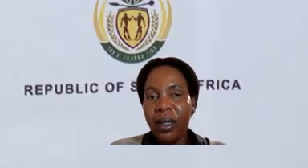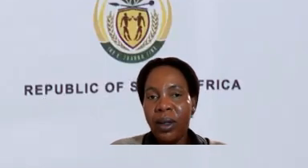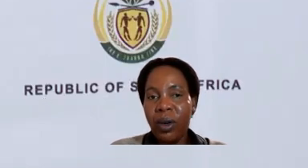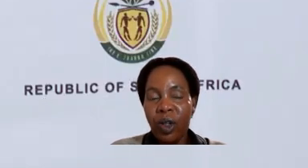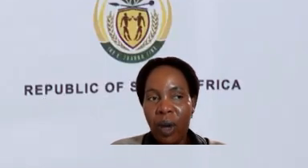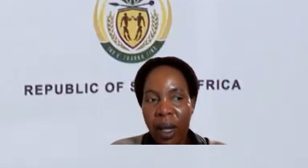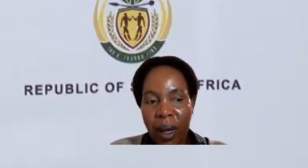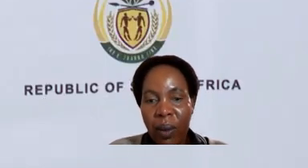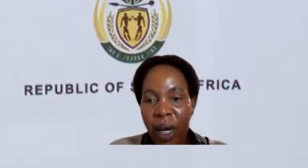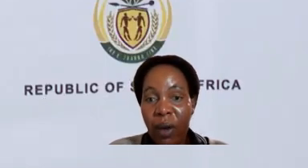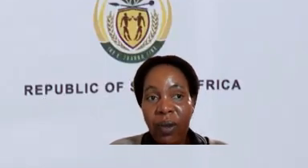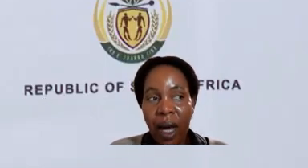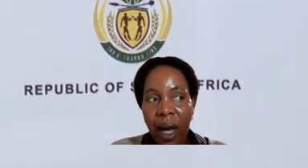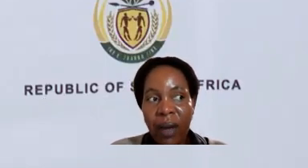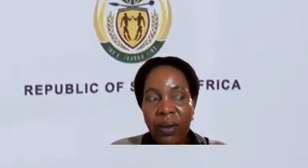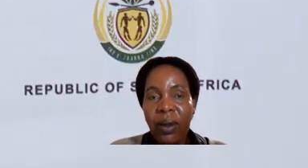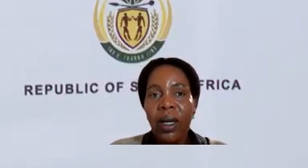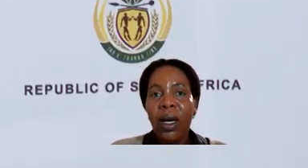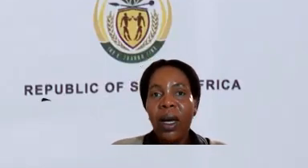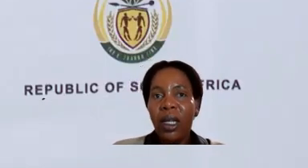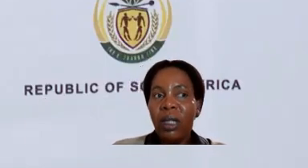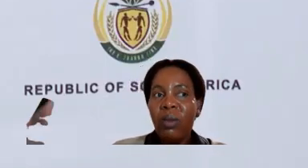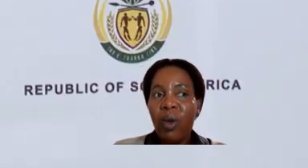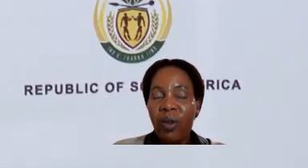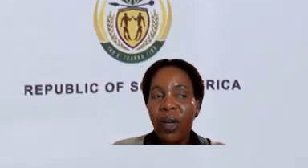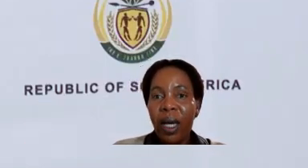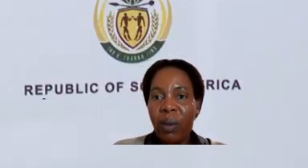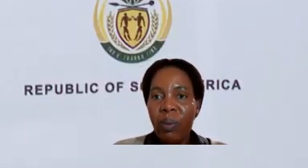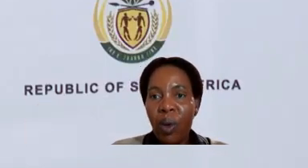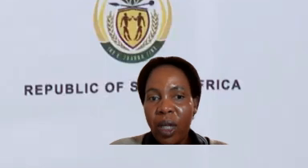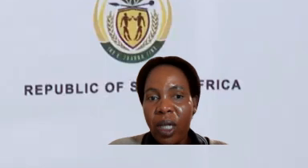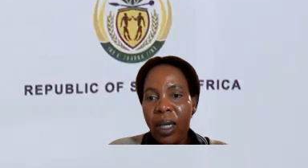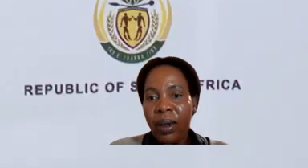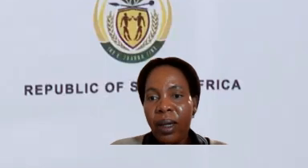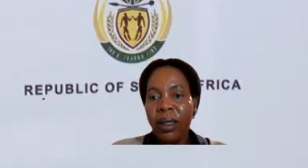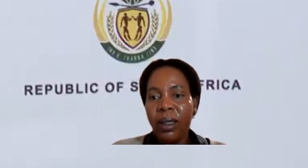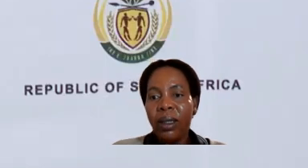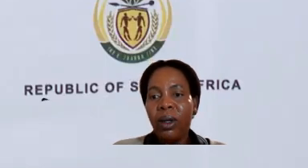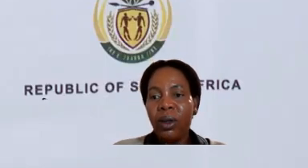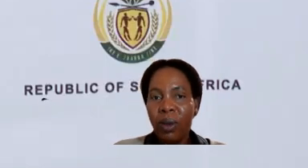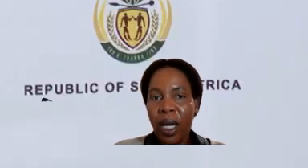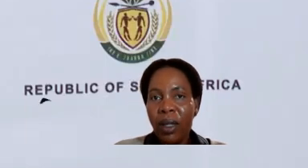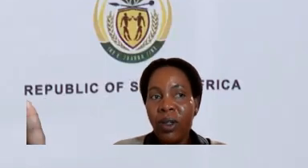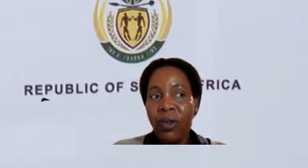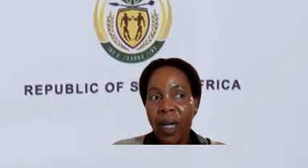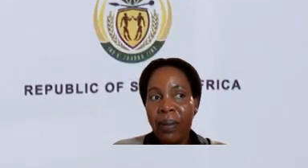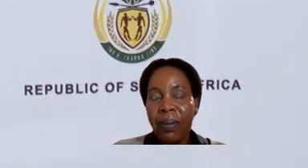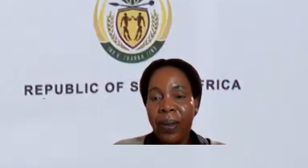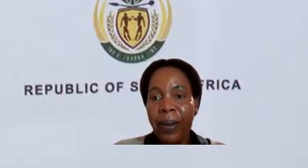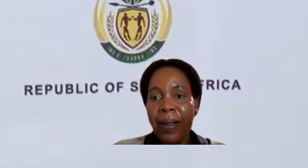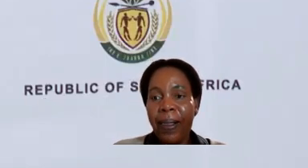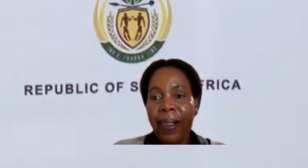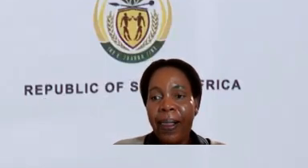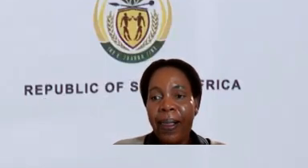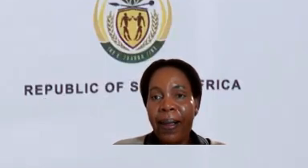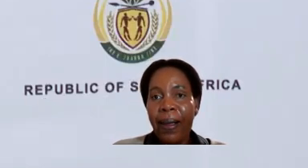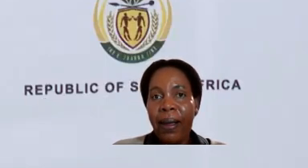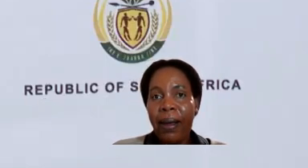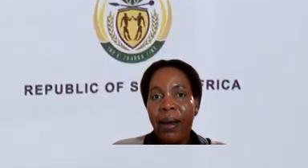common sense Australia way of life, and it's moving and pushing things to the extreme.